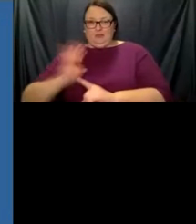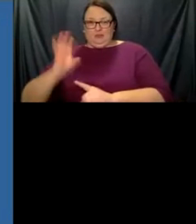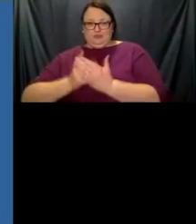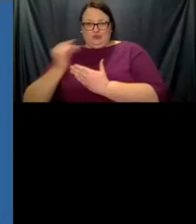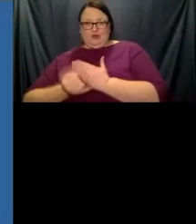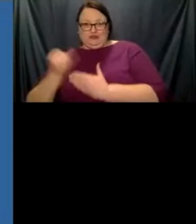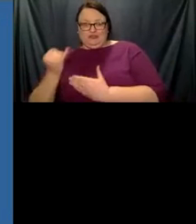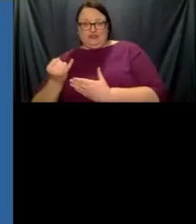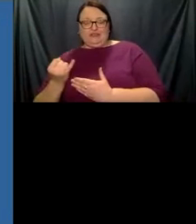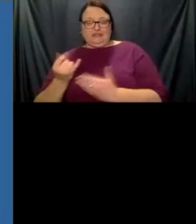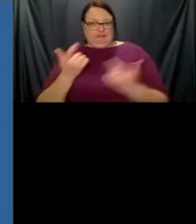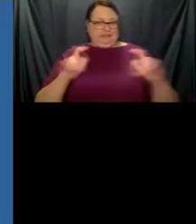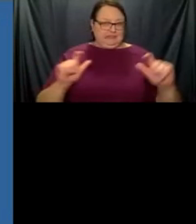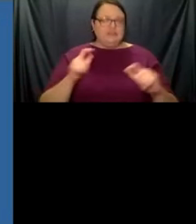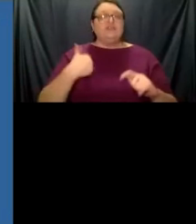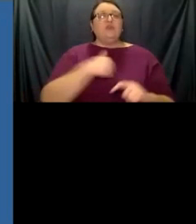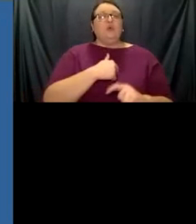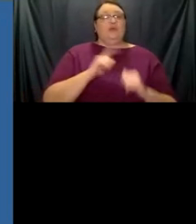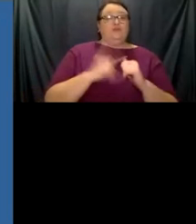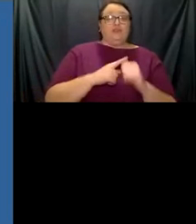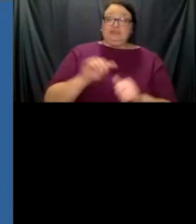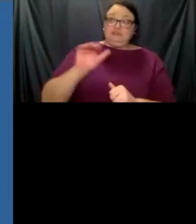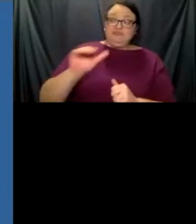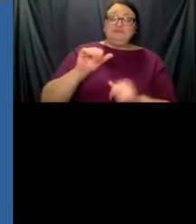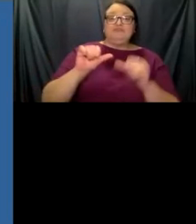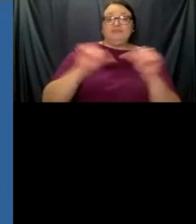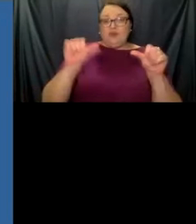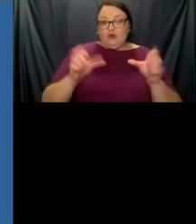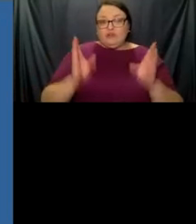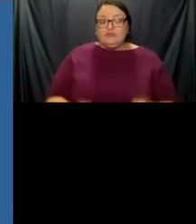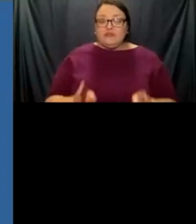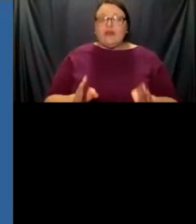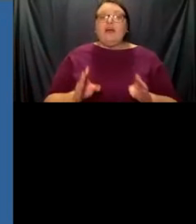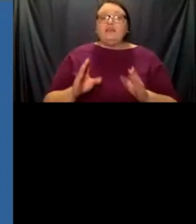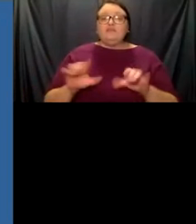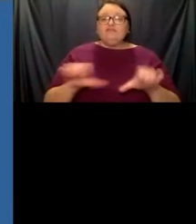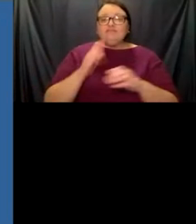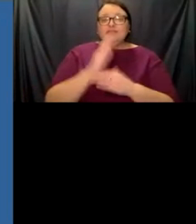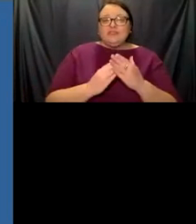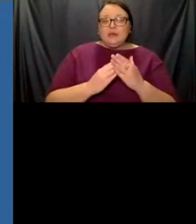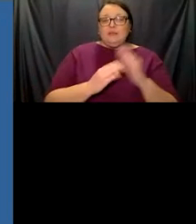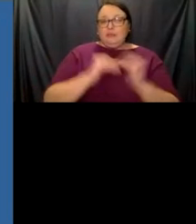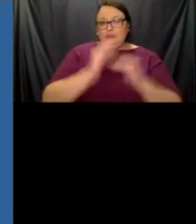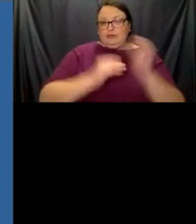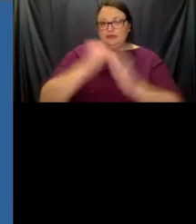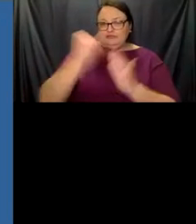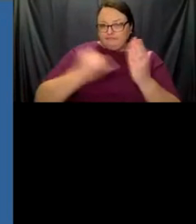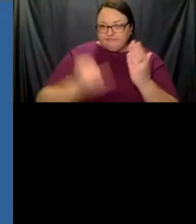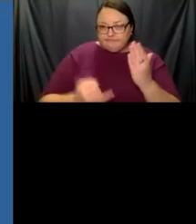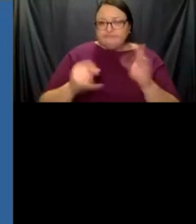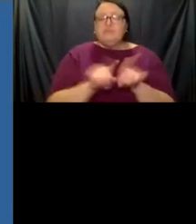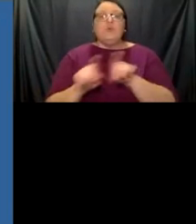engage an initial architect that did some of the existing building renderings. We